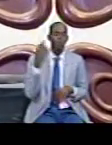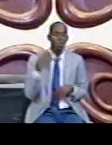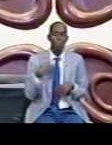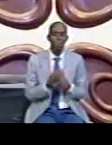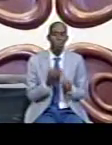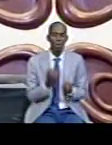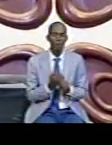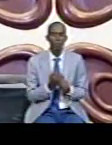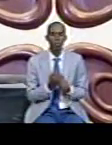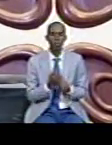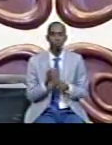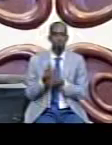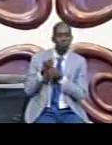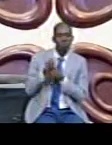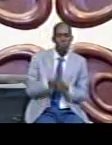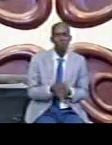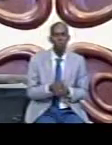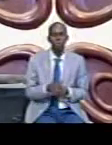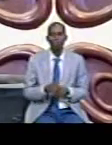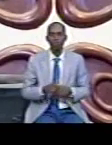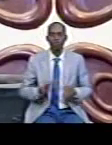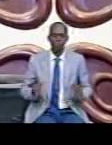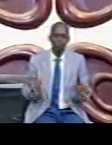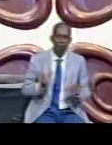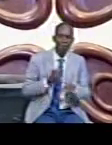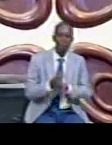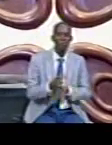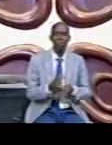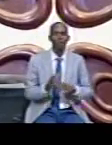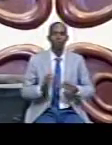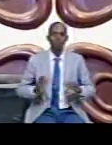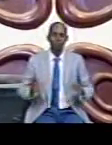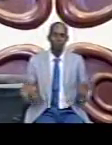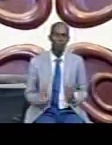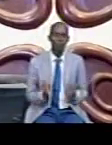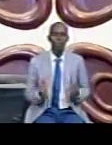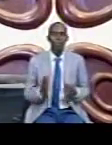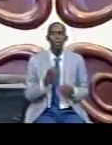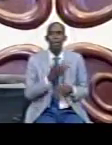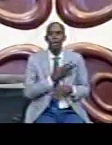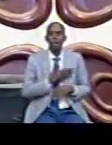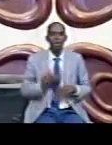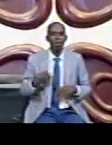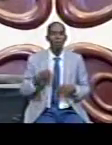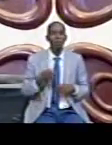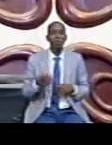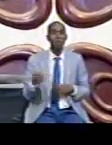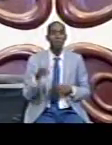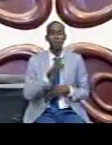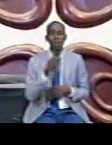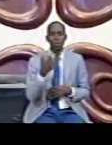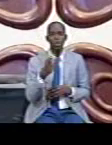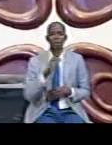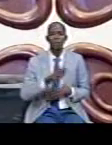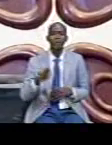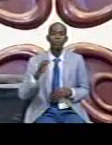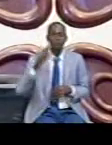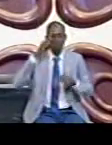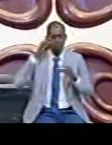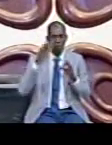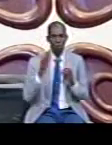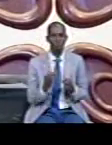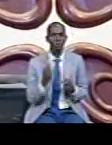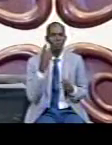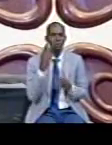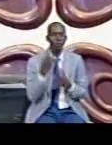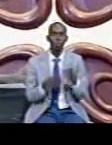cajoled. It threatened them with death, with fire. But they made up their mind. Look at their